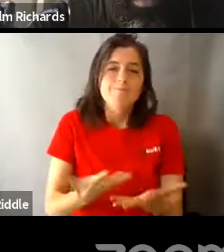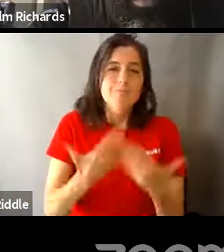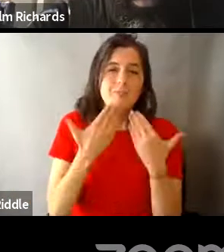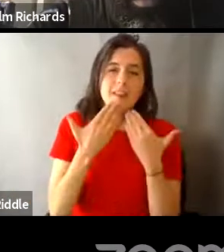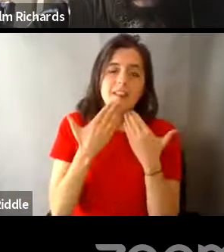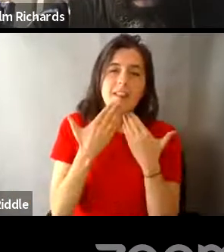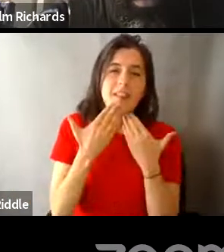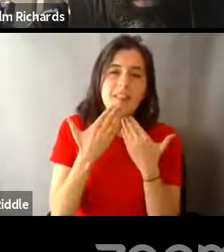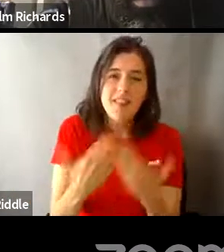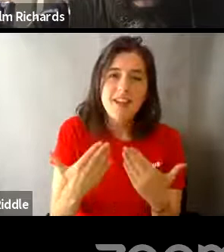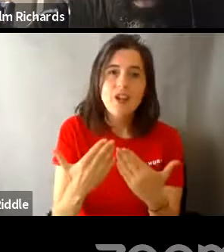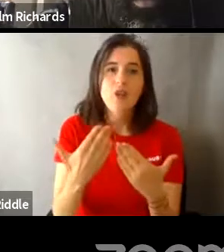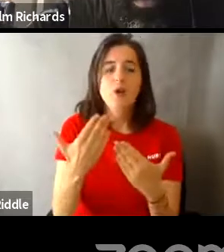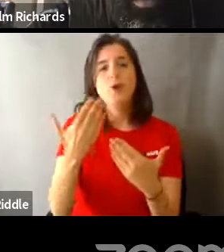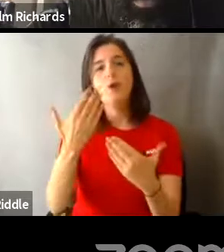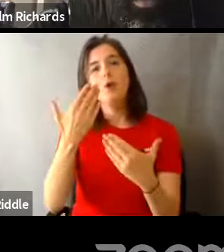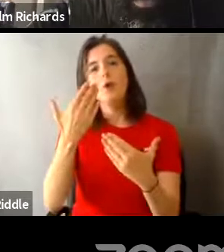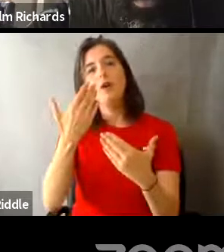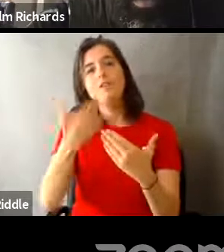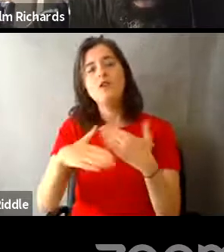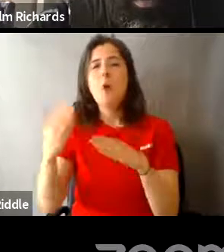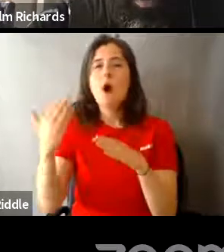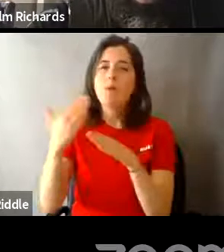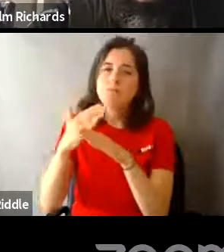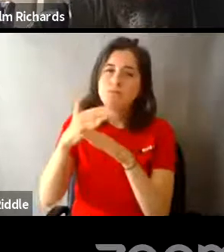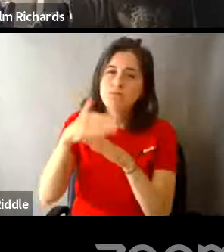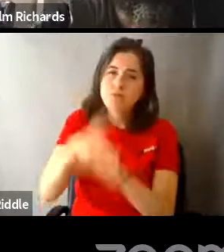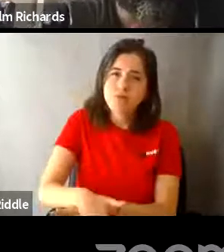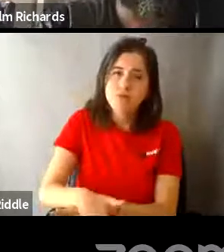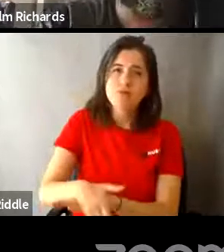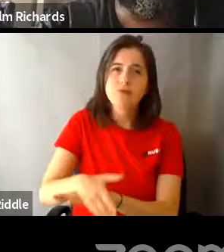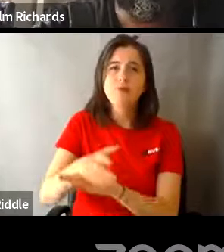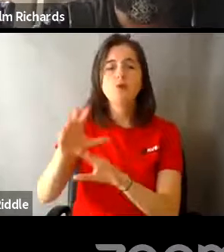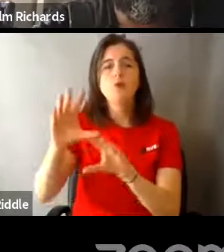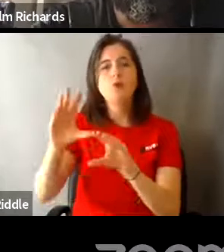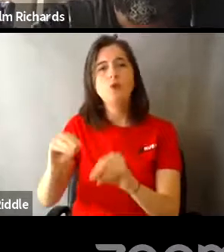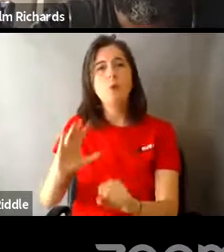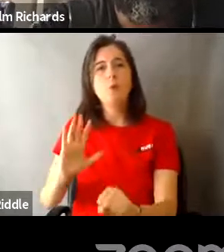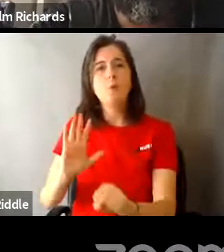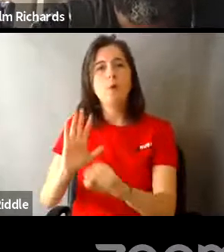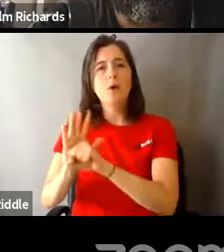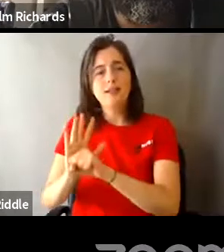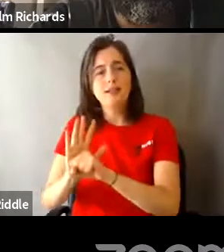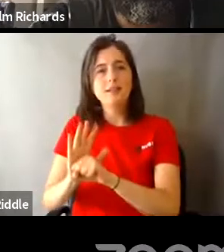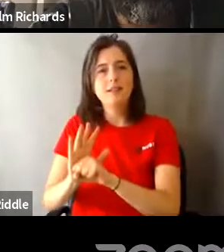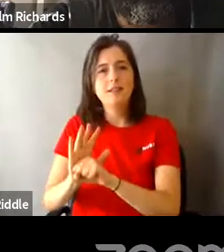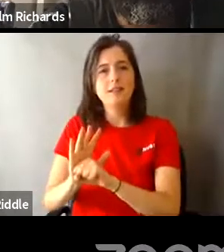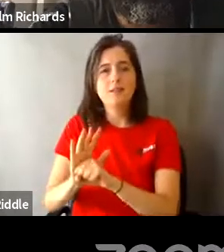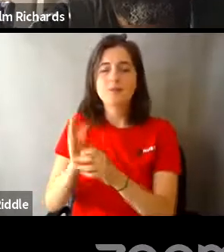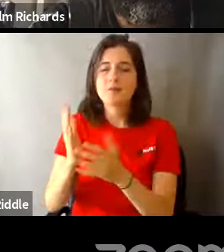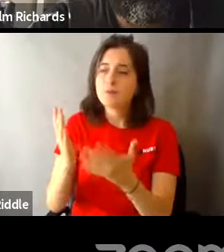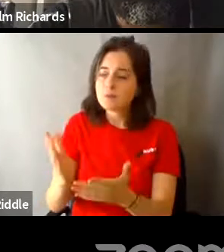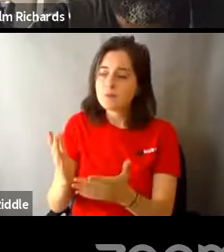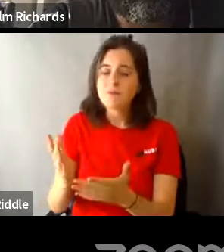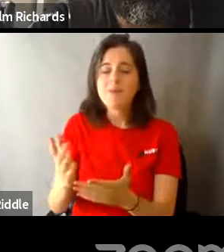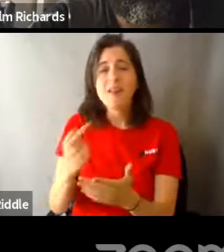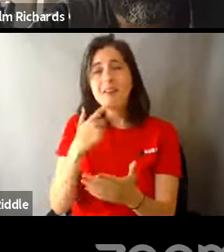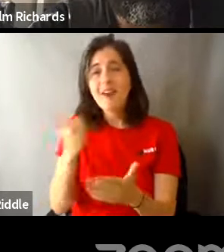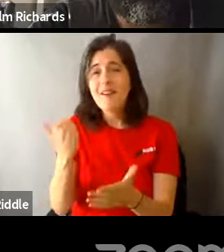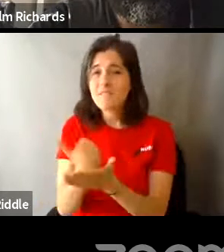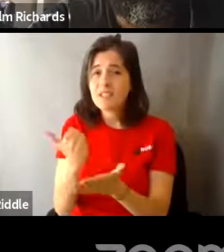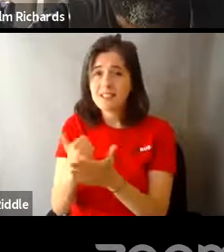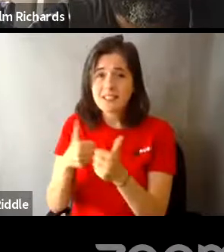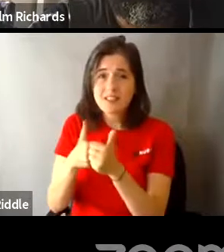who work in beyond the blockade. Malcolm, they do an excellent job, which helps